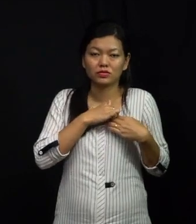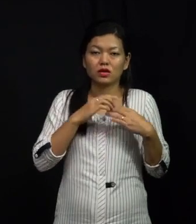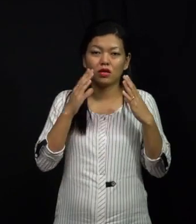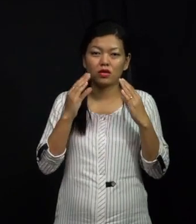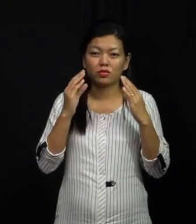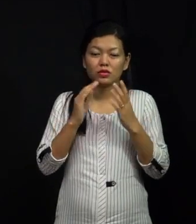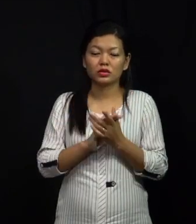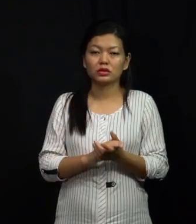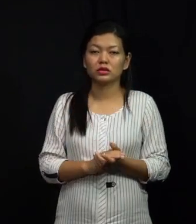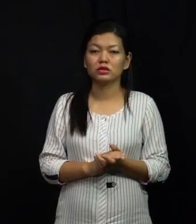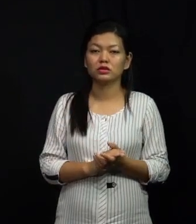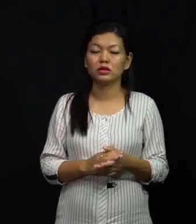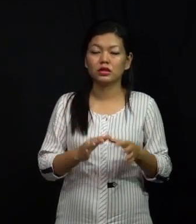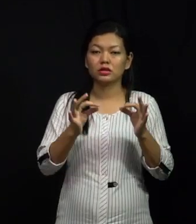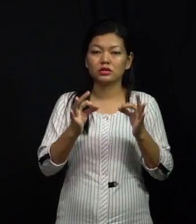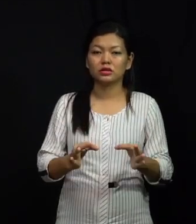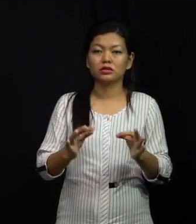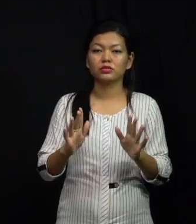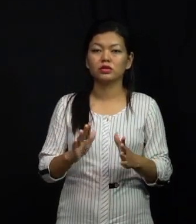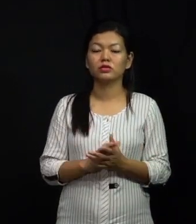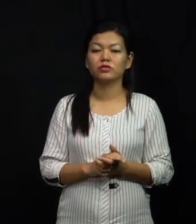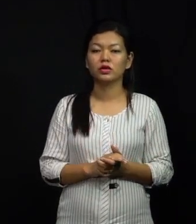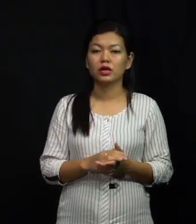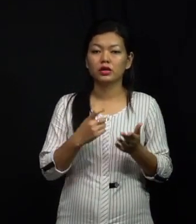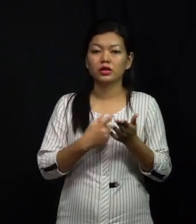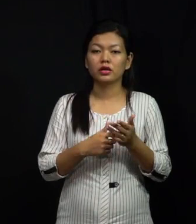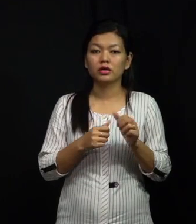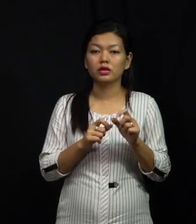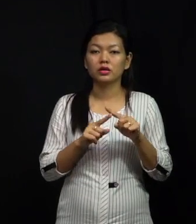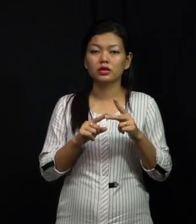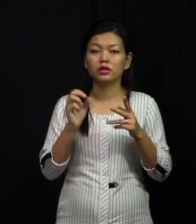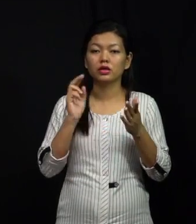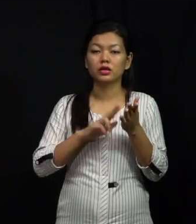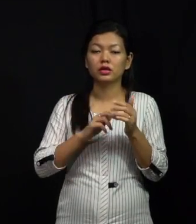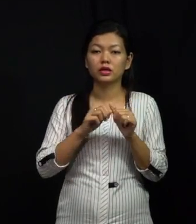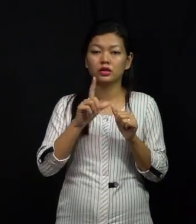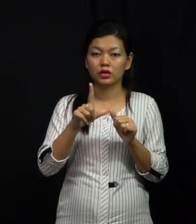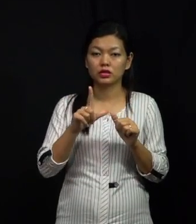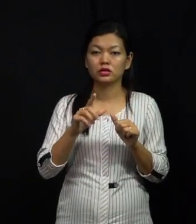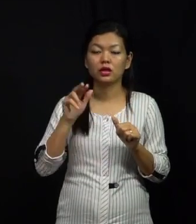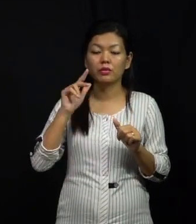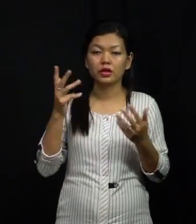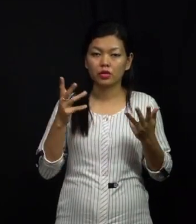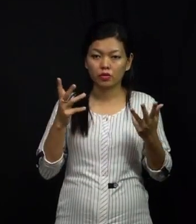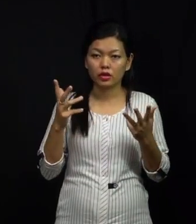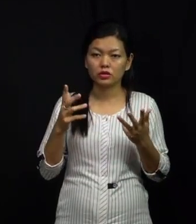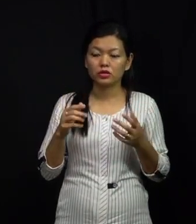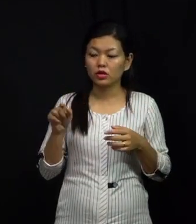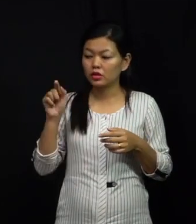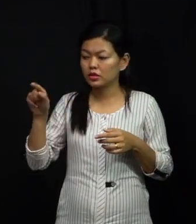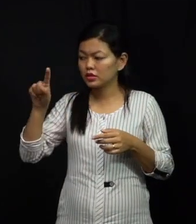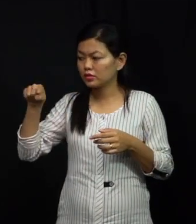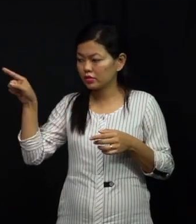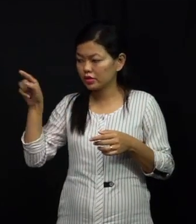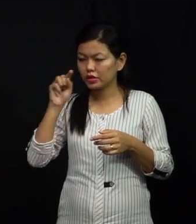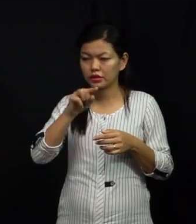Here rational would mean the child is able to make out the difference between right and wrong, because remember, he's growing up, right? So he